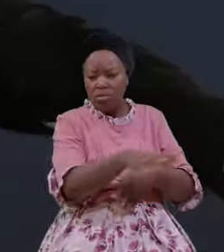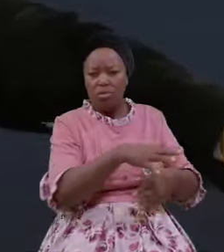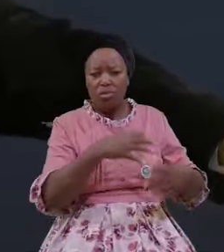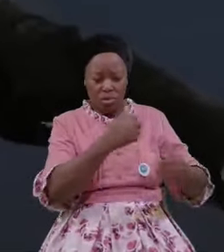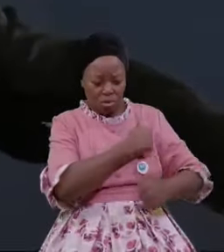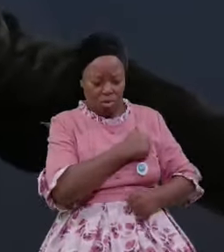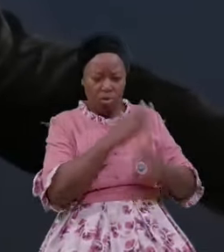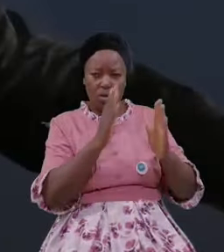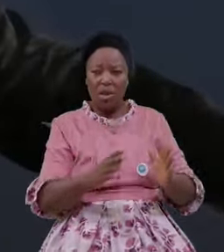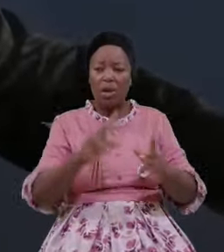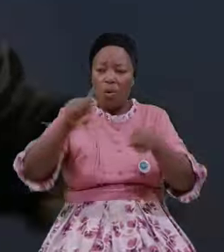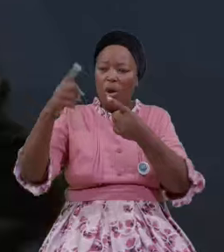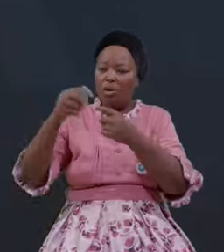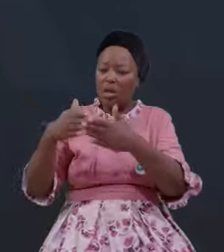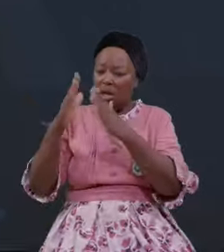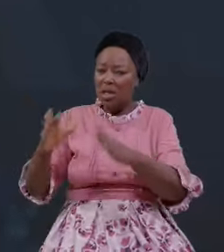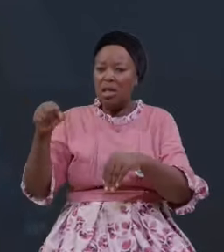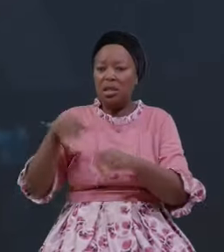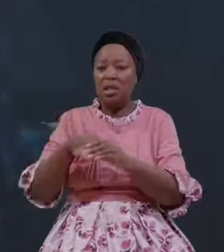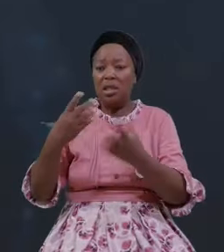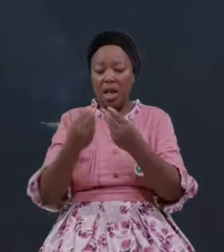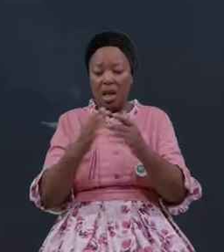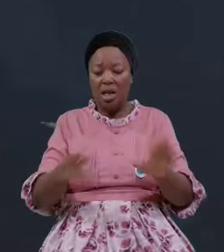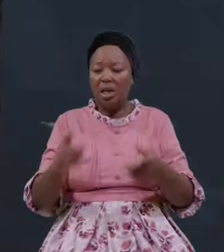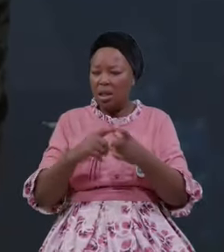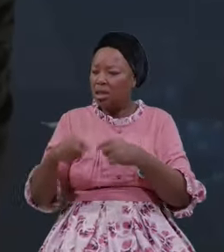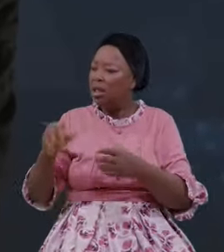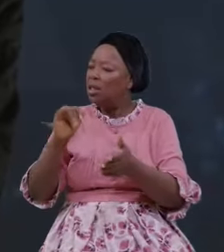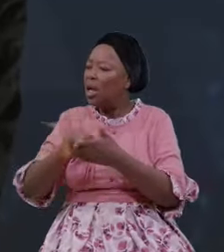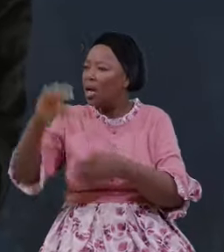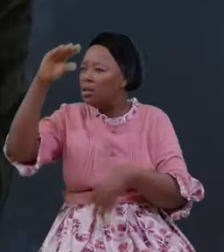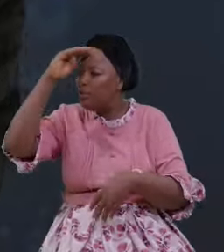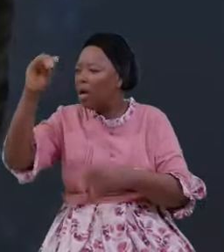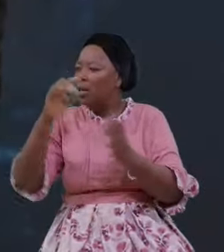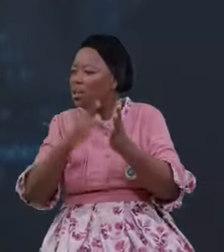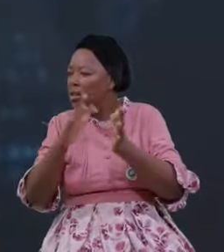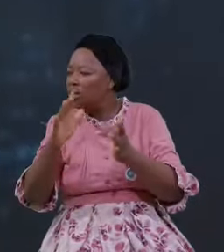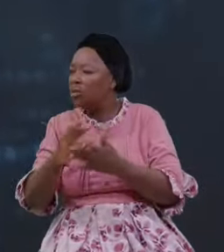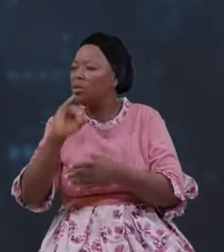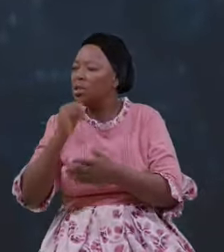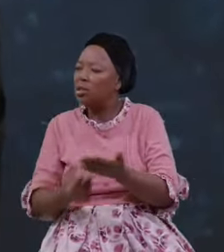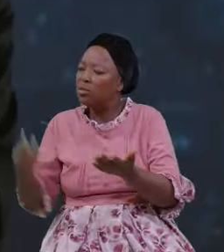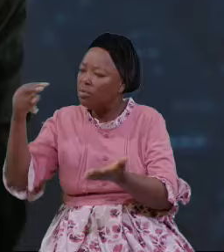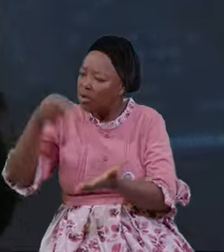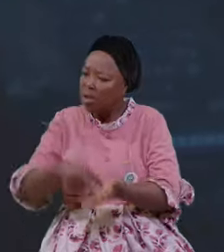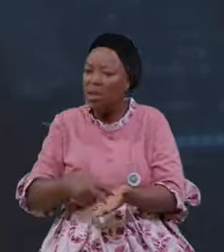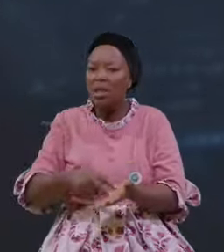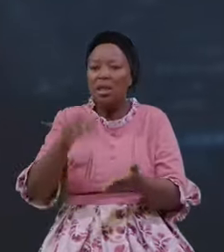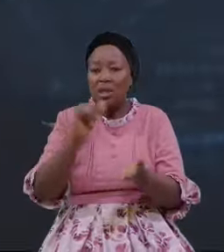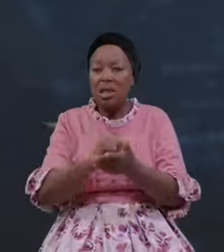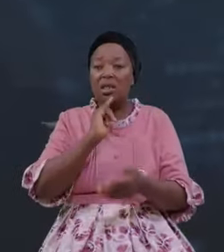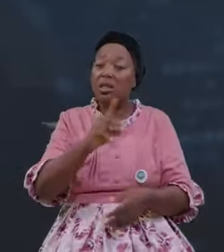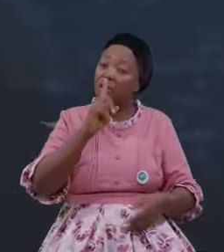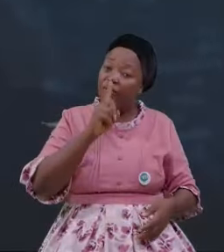the leaders in the land, and they said, that man is risen. That's a fact. It